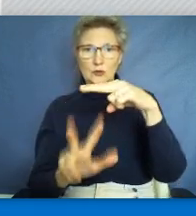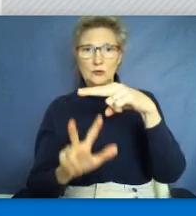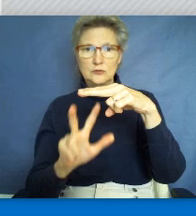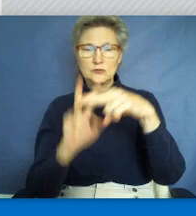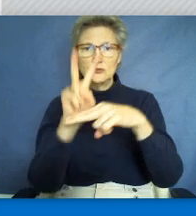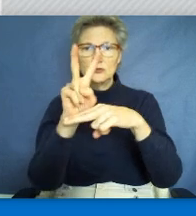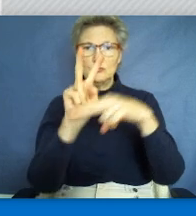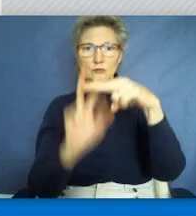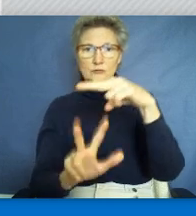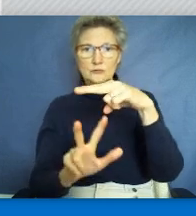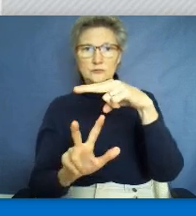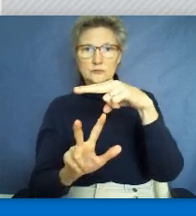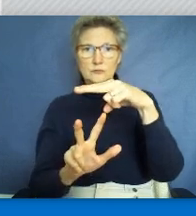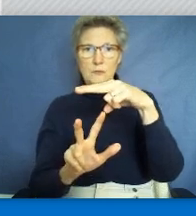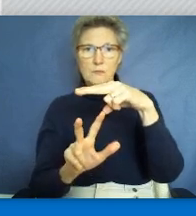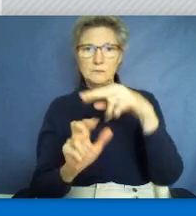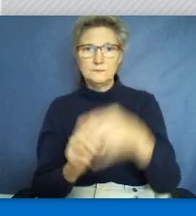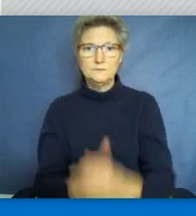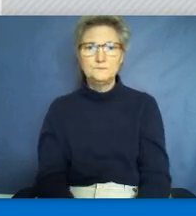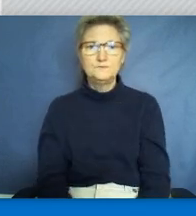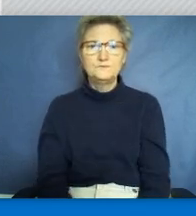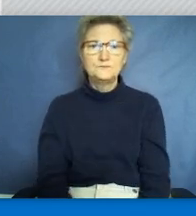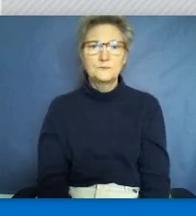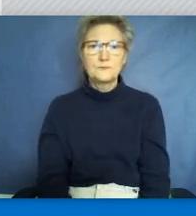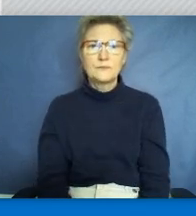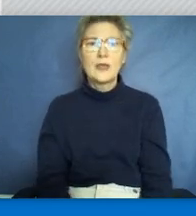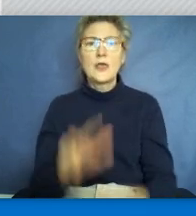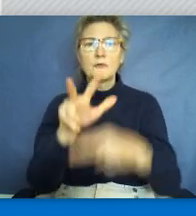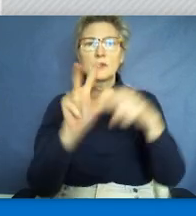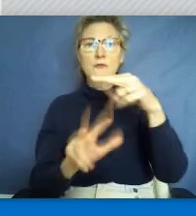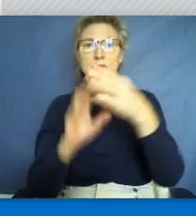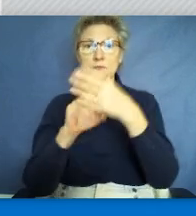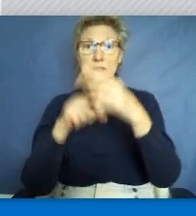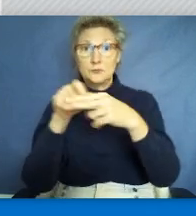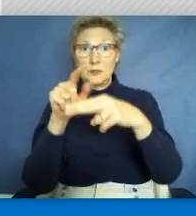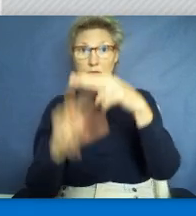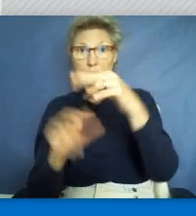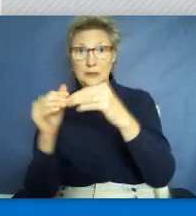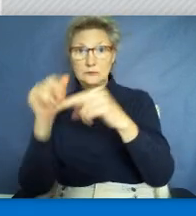2/3. 3/3 minus 1/3 is